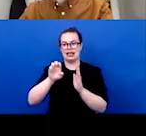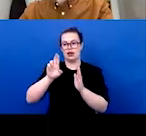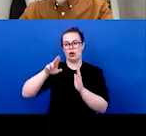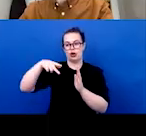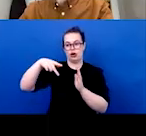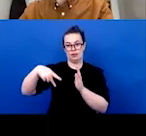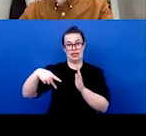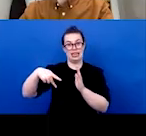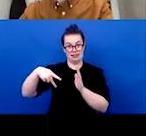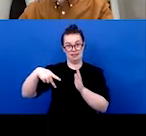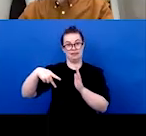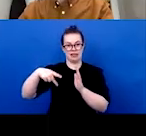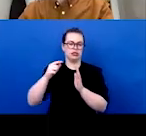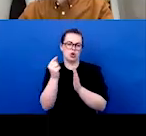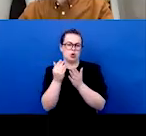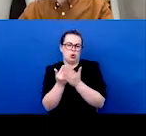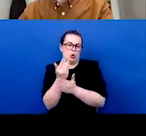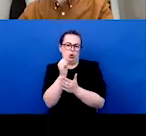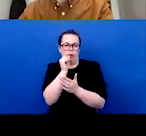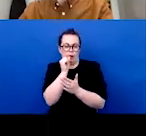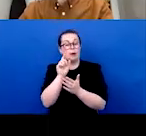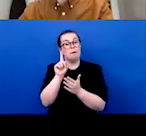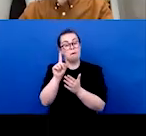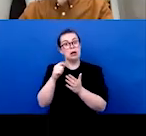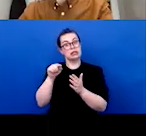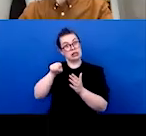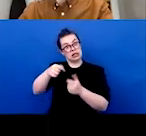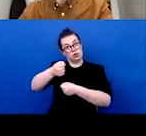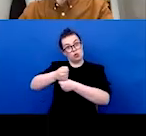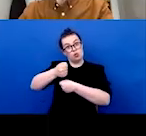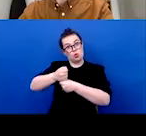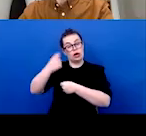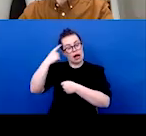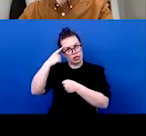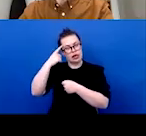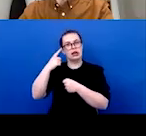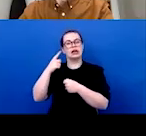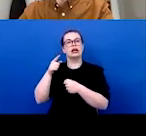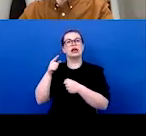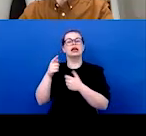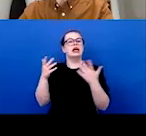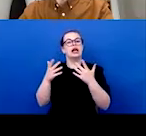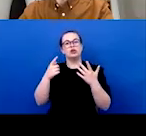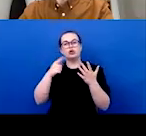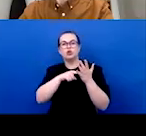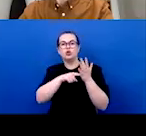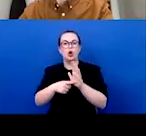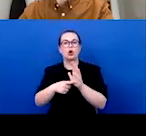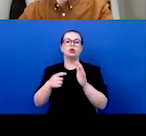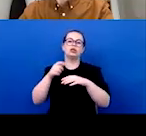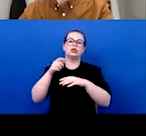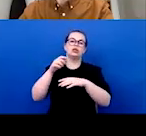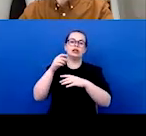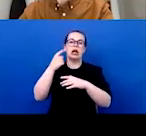work has followed what I think is a valid three-step strategy in experimental design and implementation. So